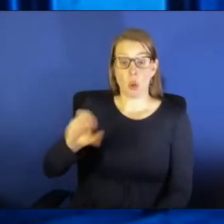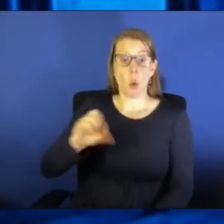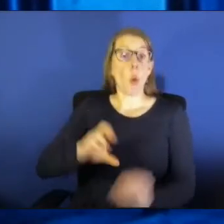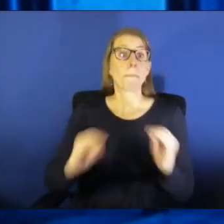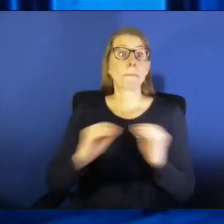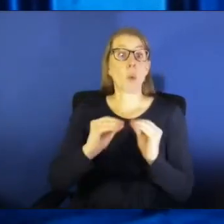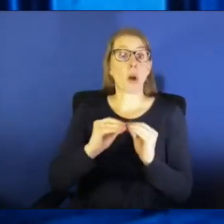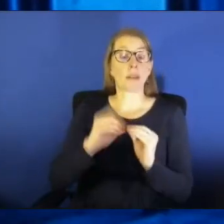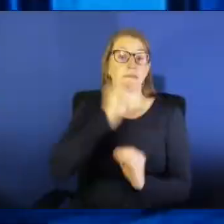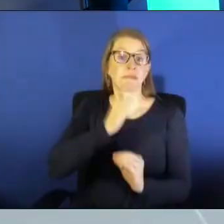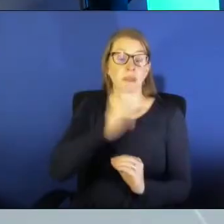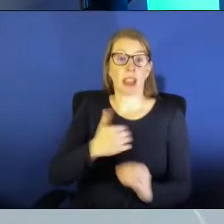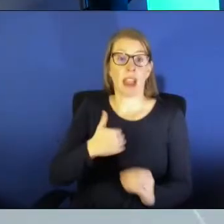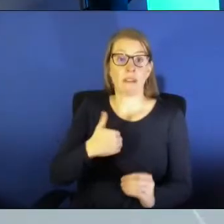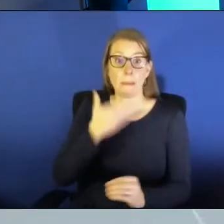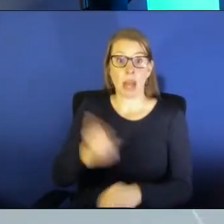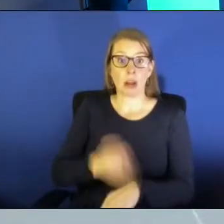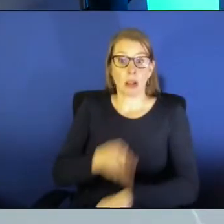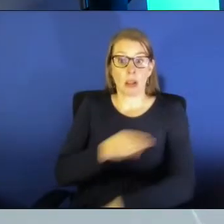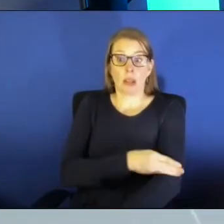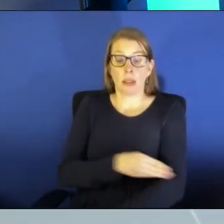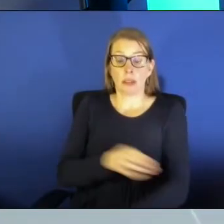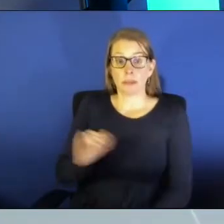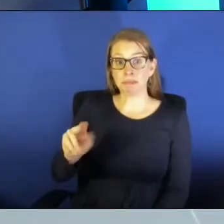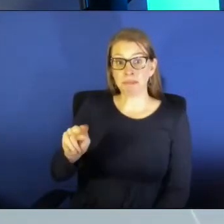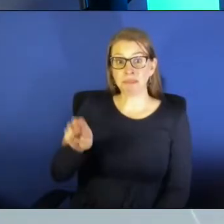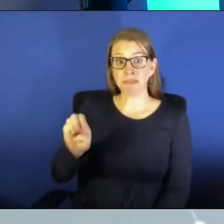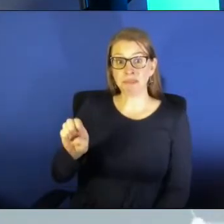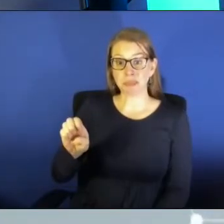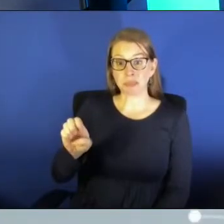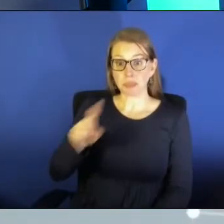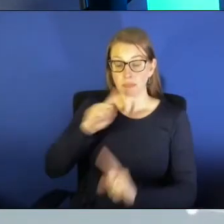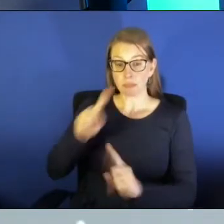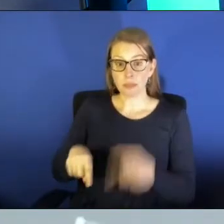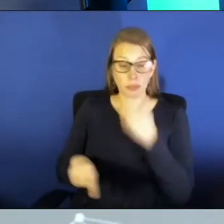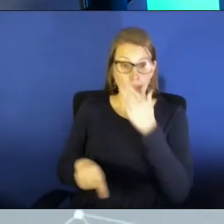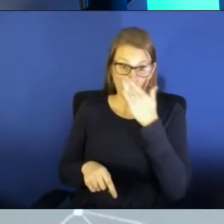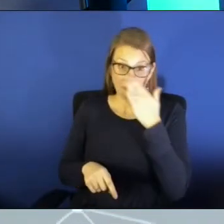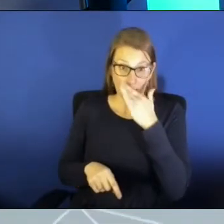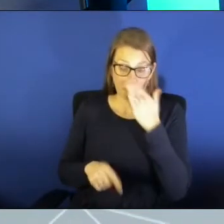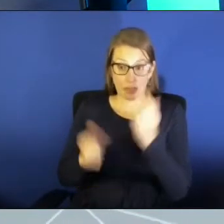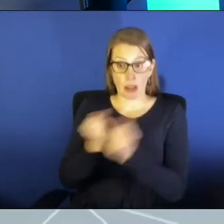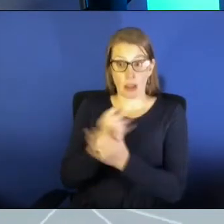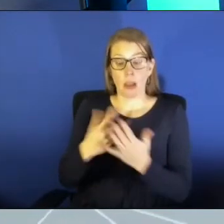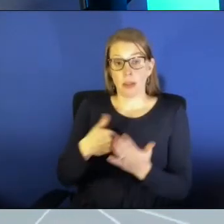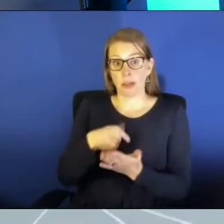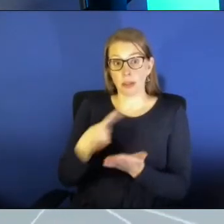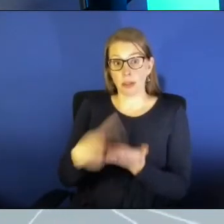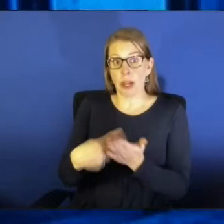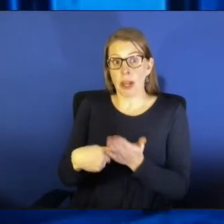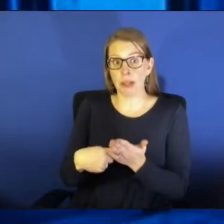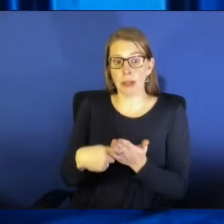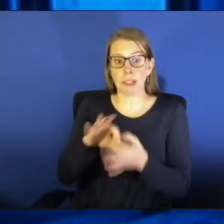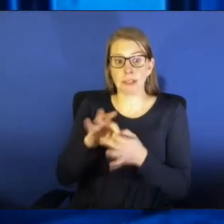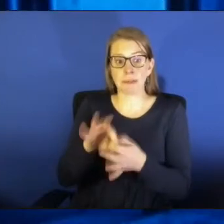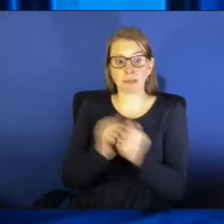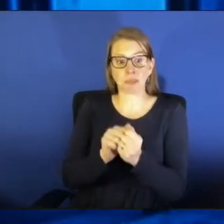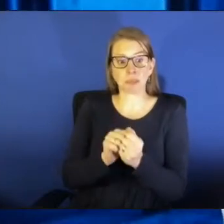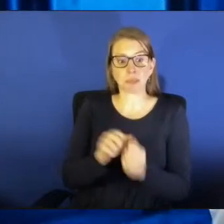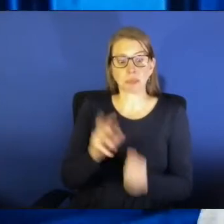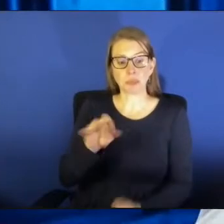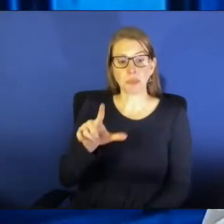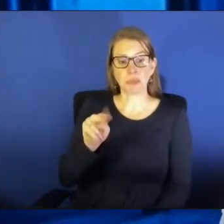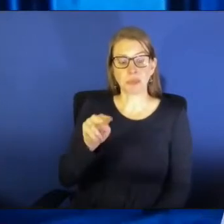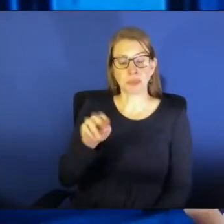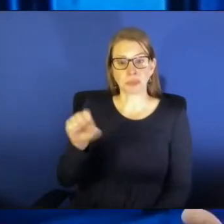immune response. So it's, fiber yeah, does it. So everything that we've been talking about in terms of wellness, I mean, I think that's a